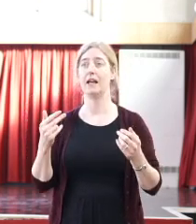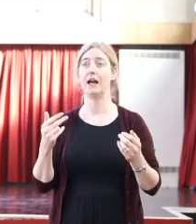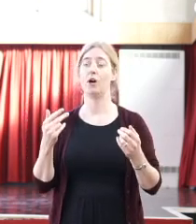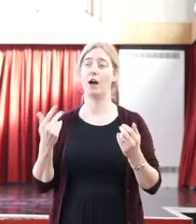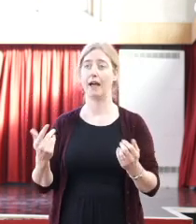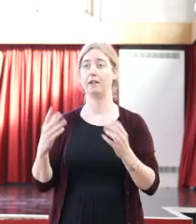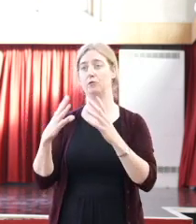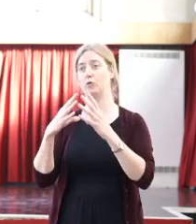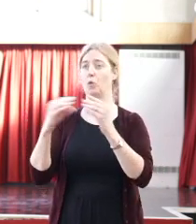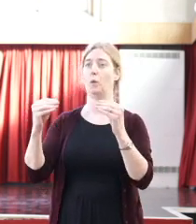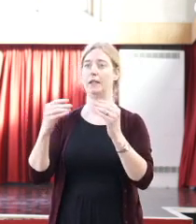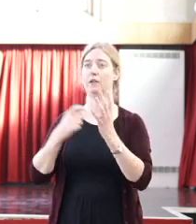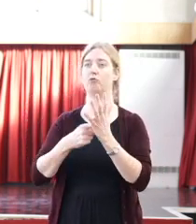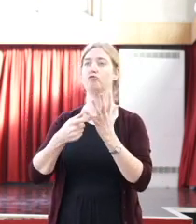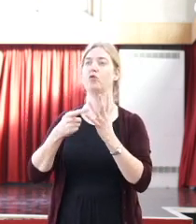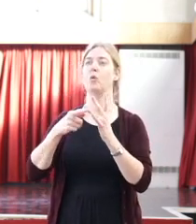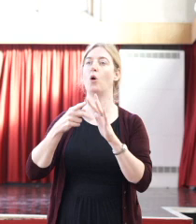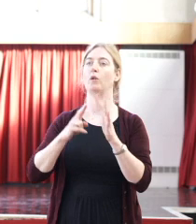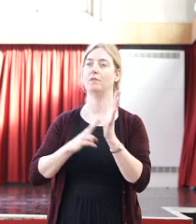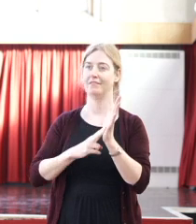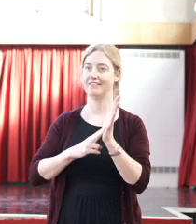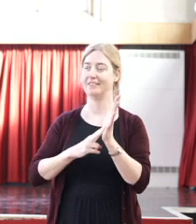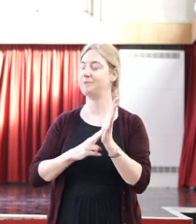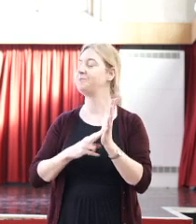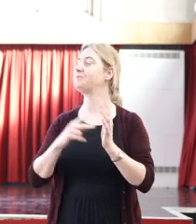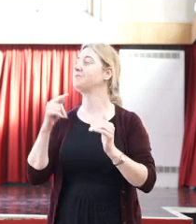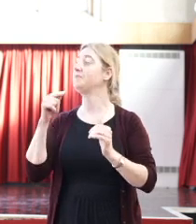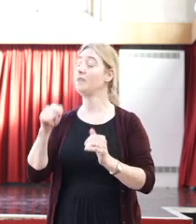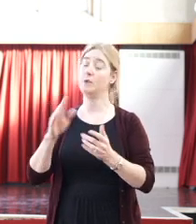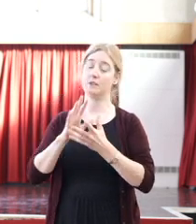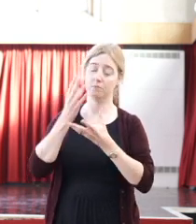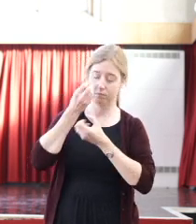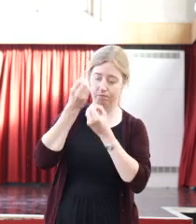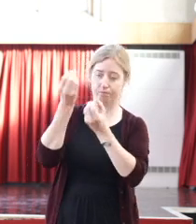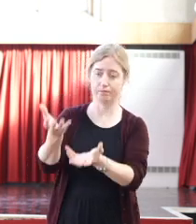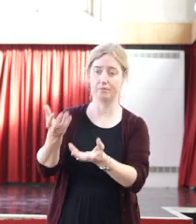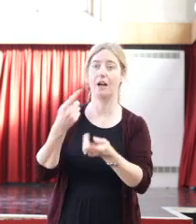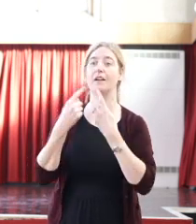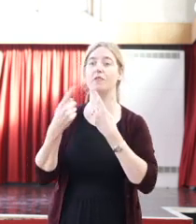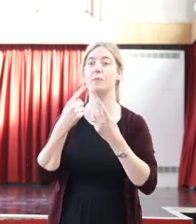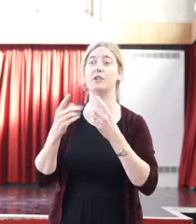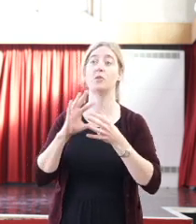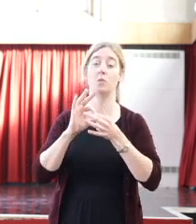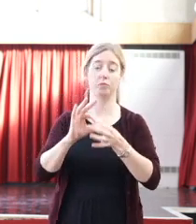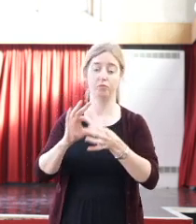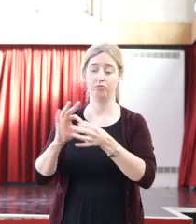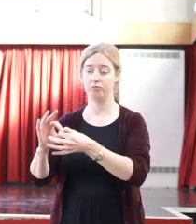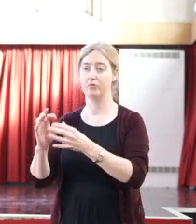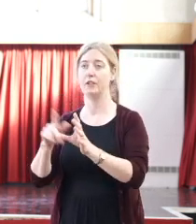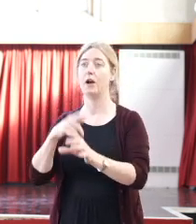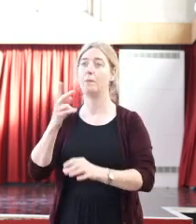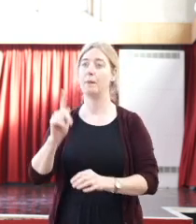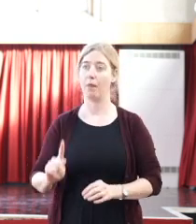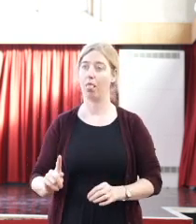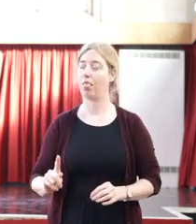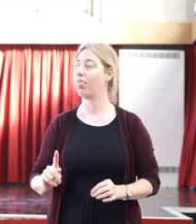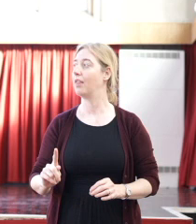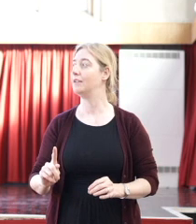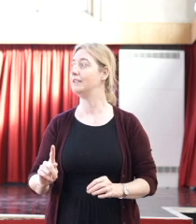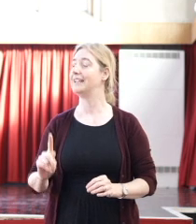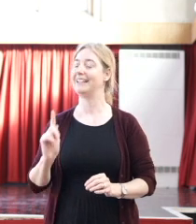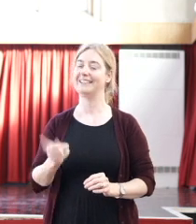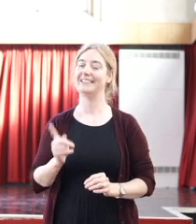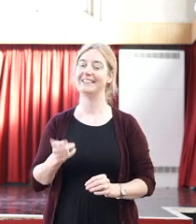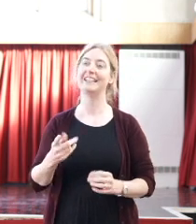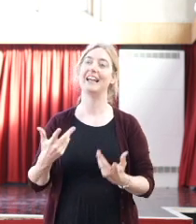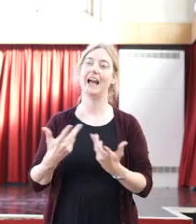city, Rouen. We share our learning of working with our young people and how we